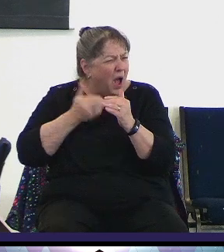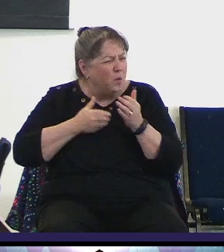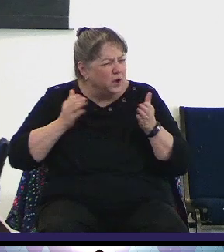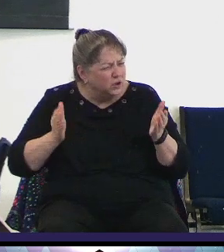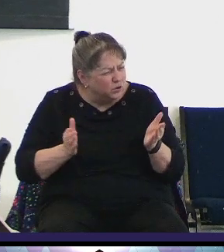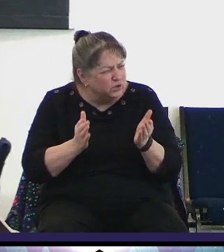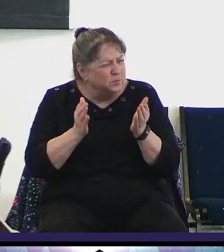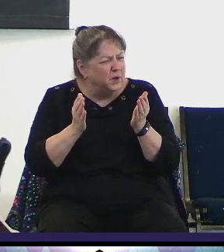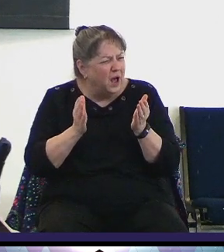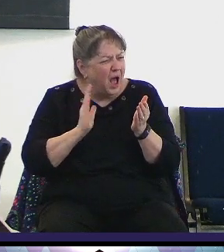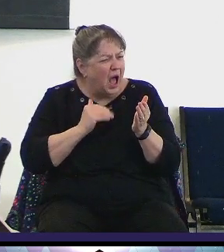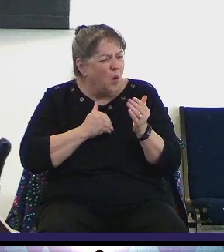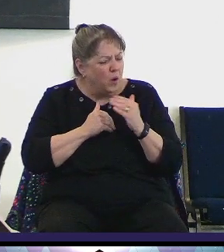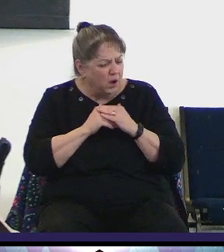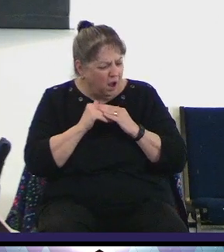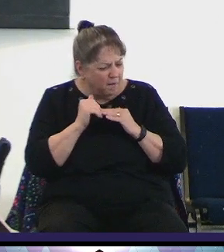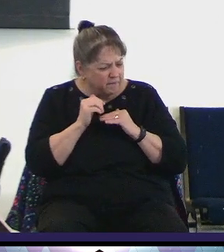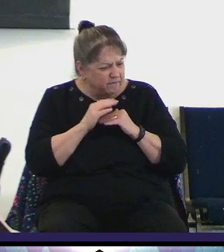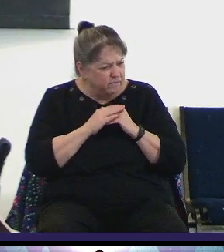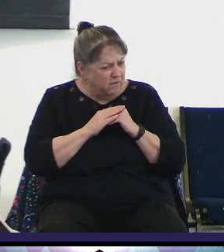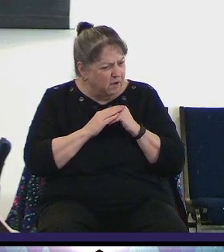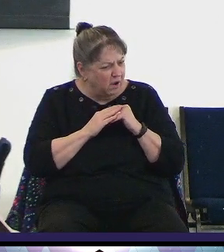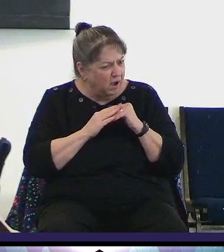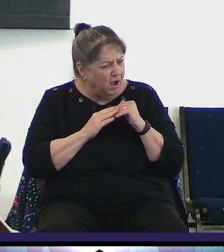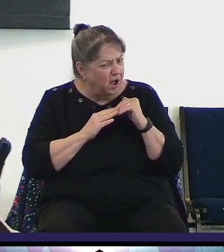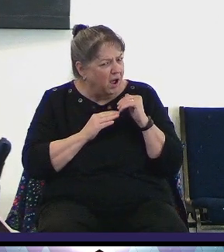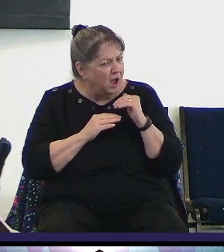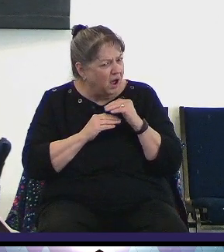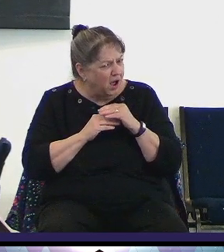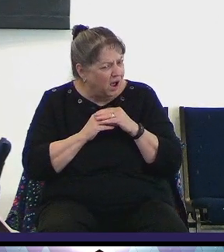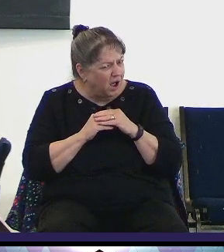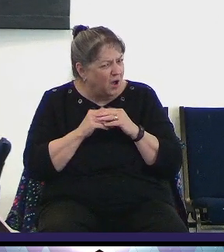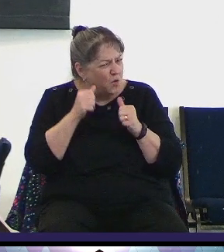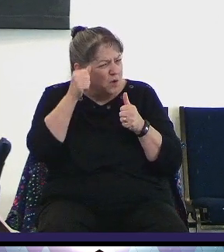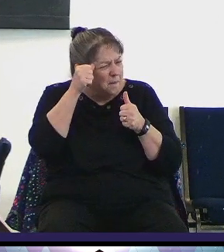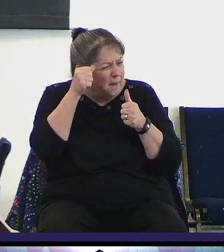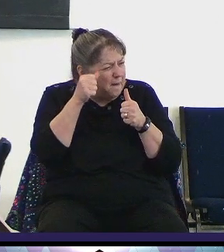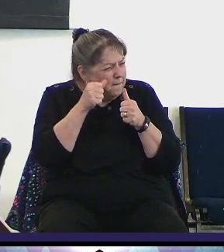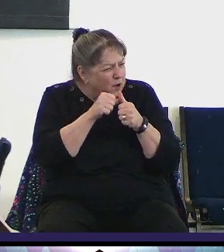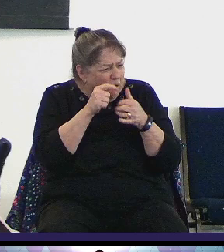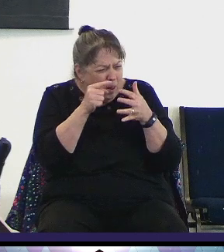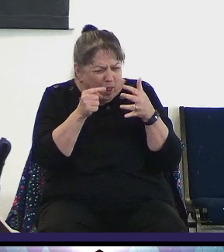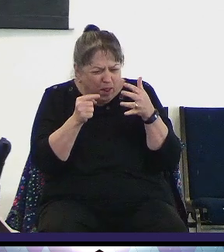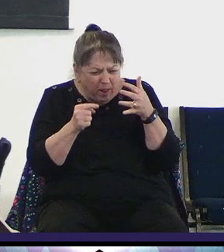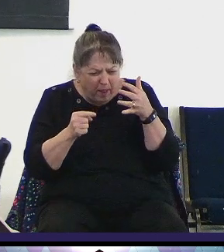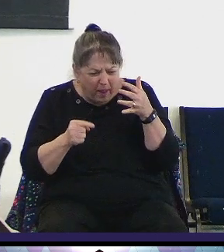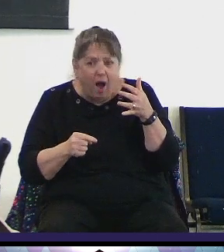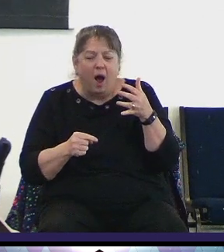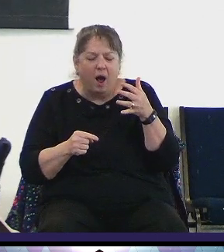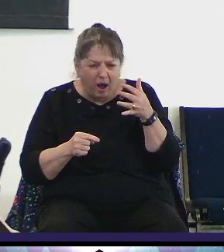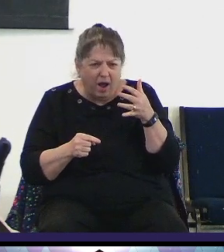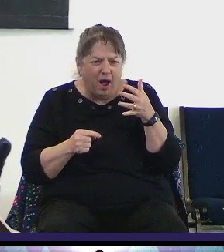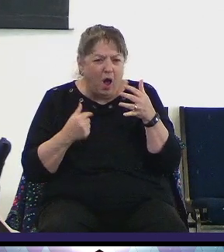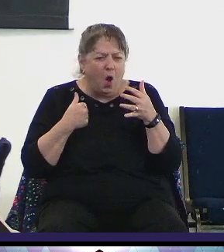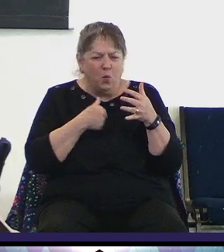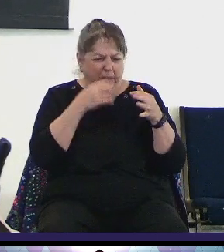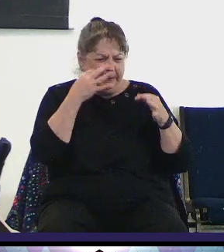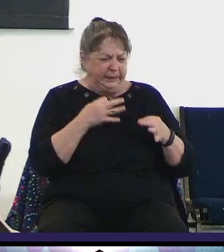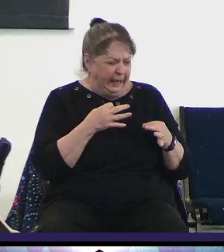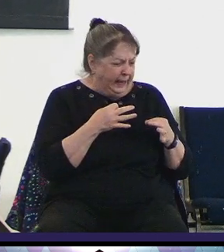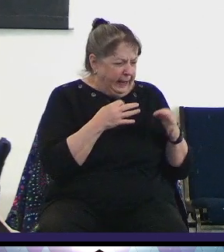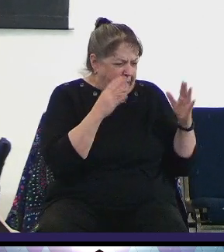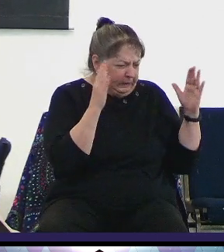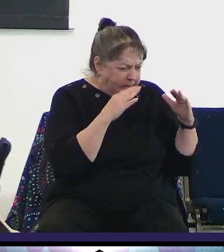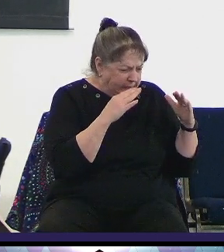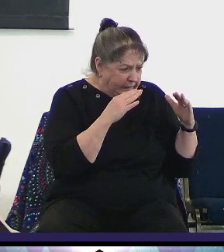comfort. And when we take that action where we praise him,